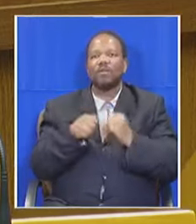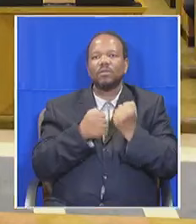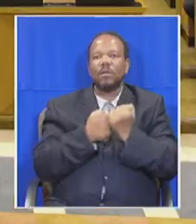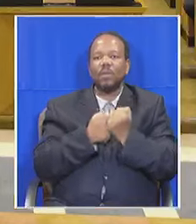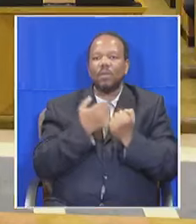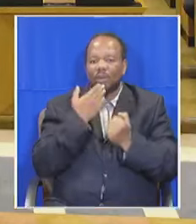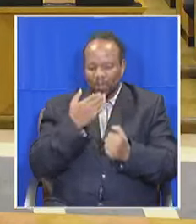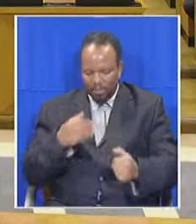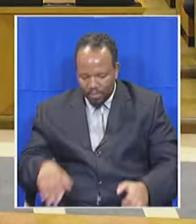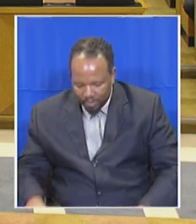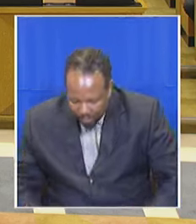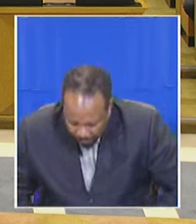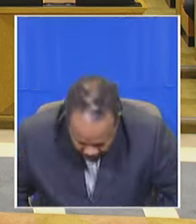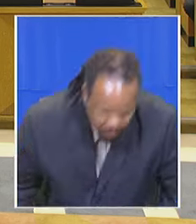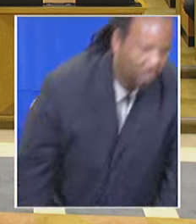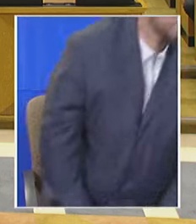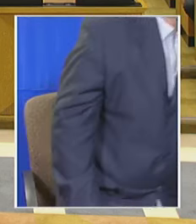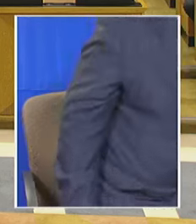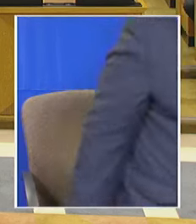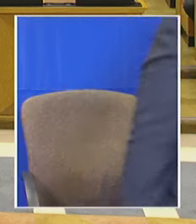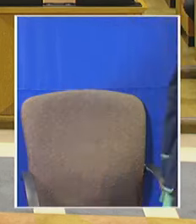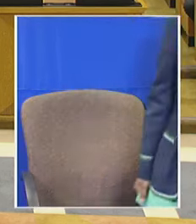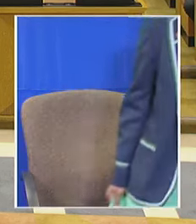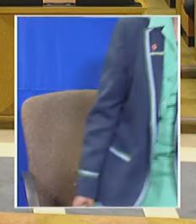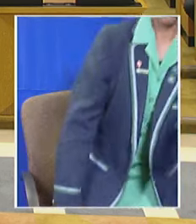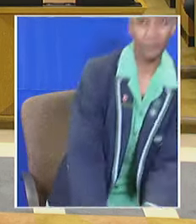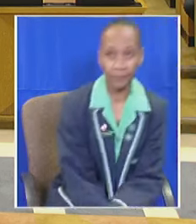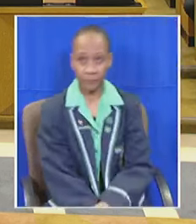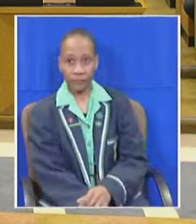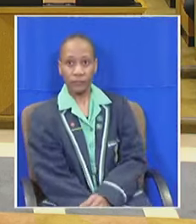you. Honorable Kubis, NFP.